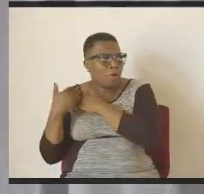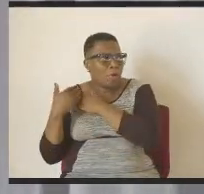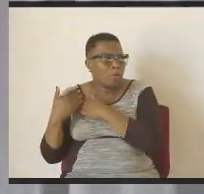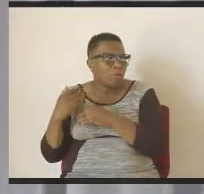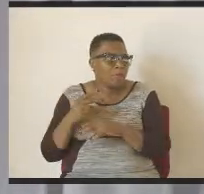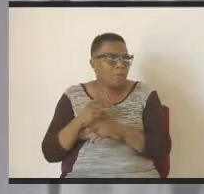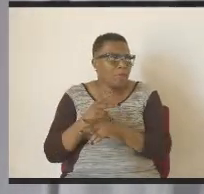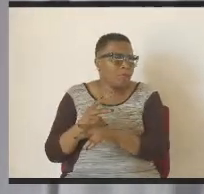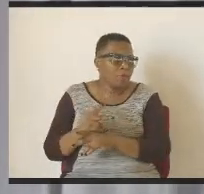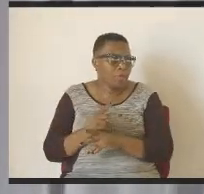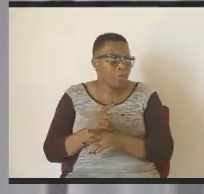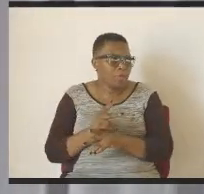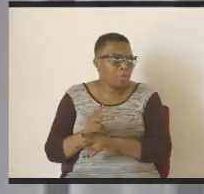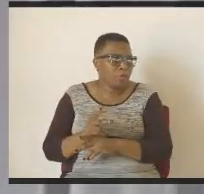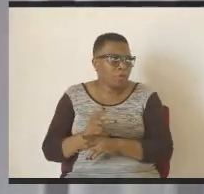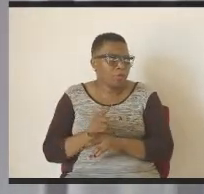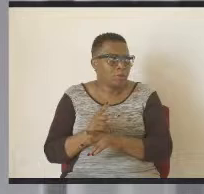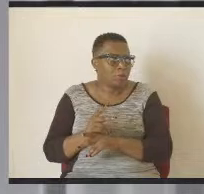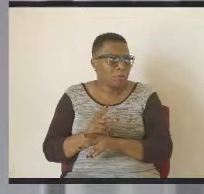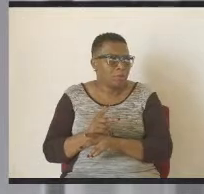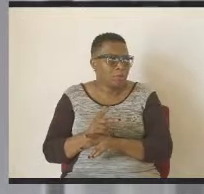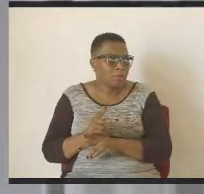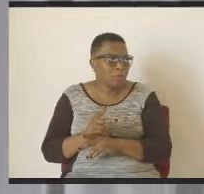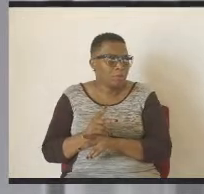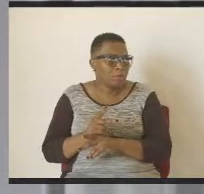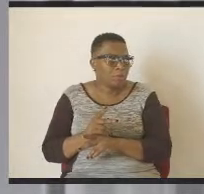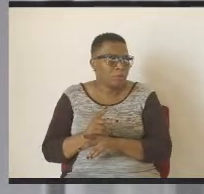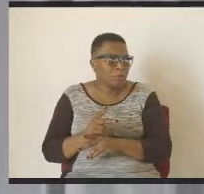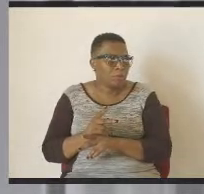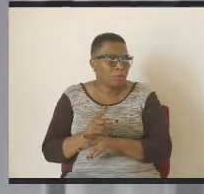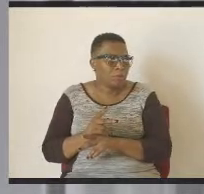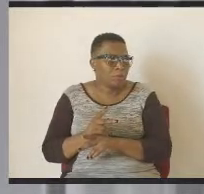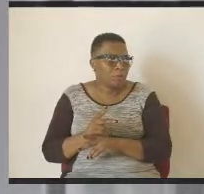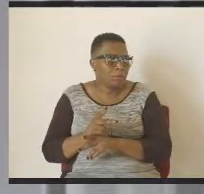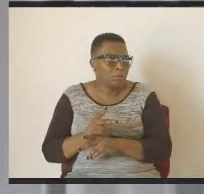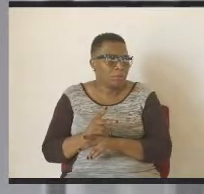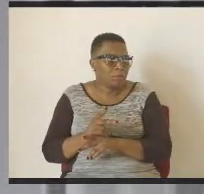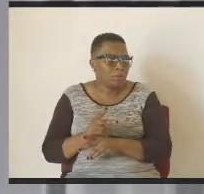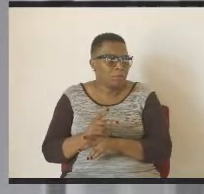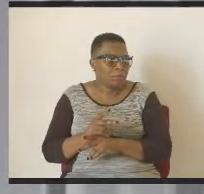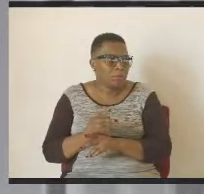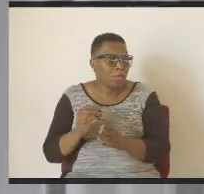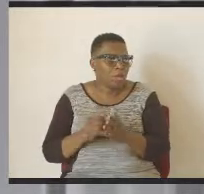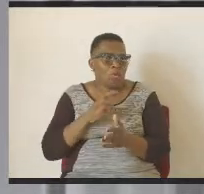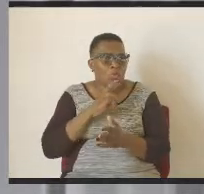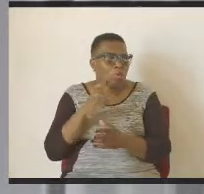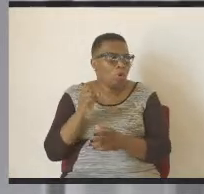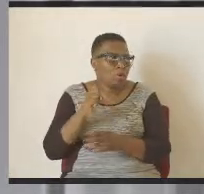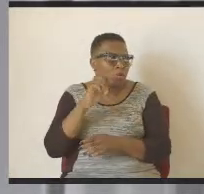it was a cross I knew.